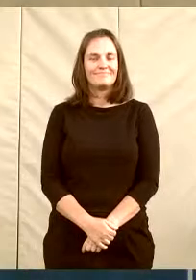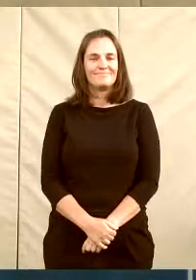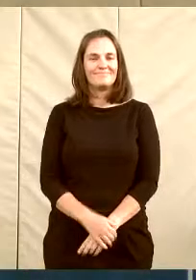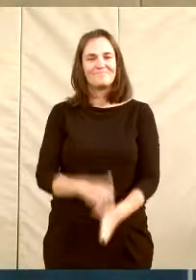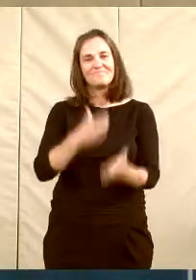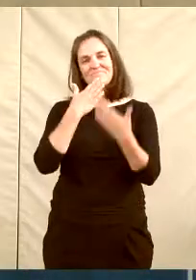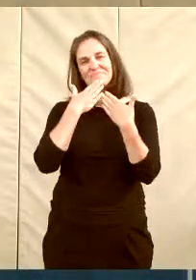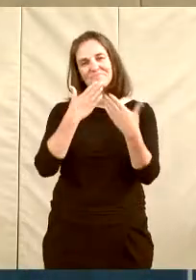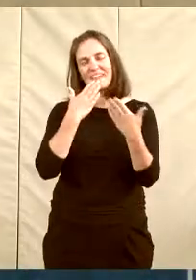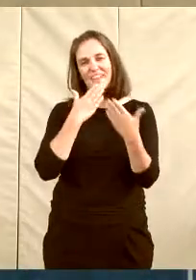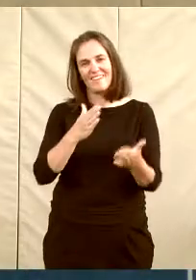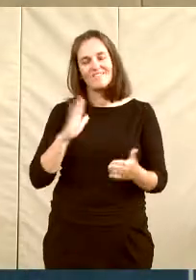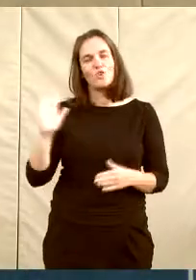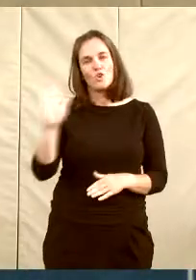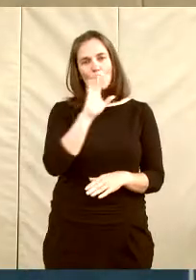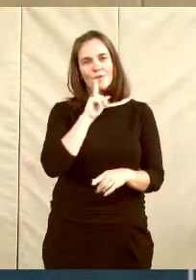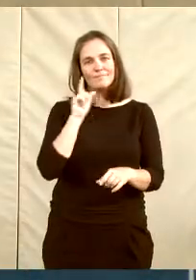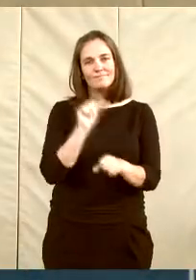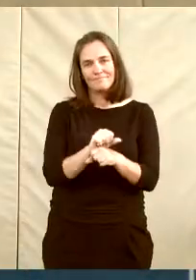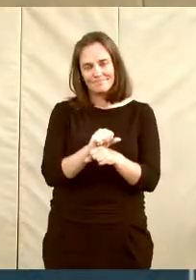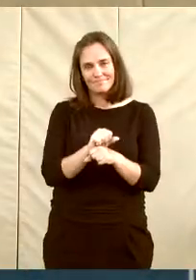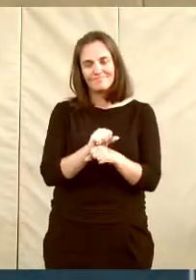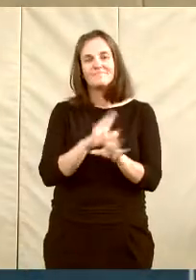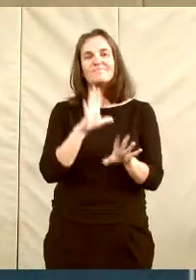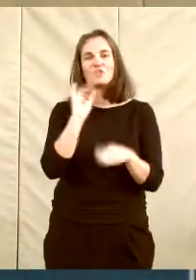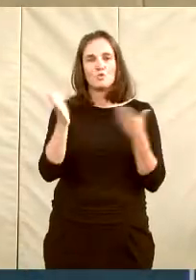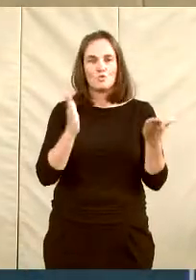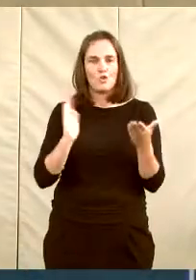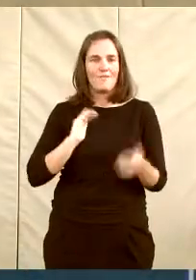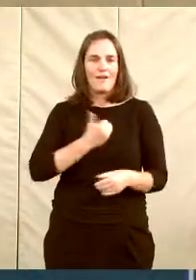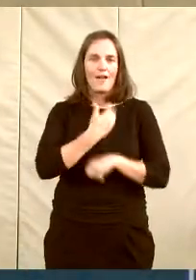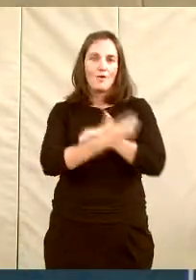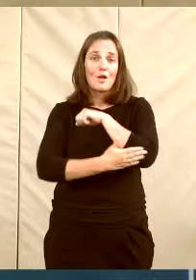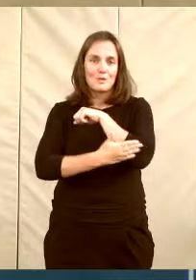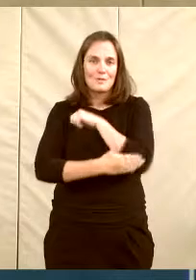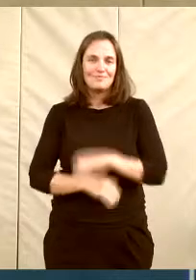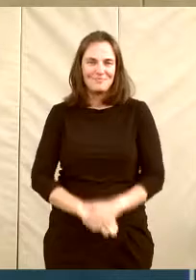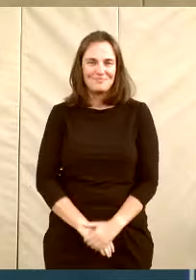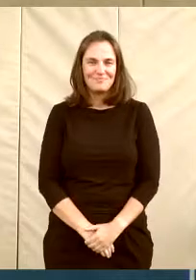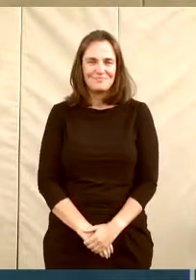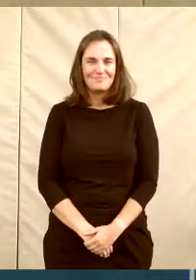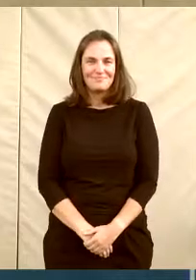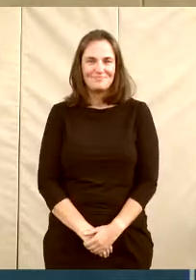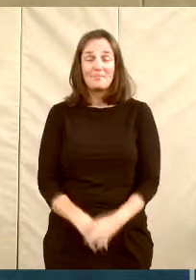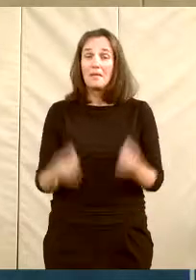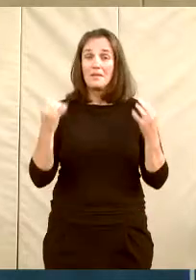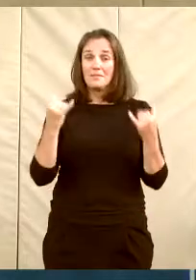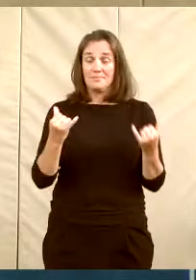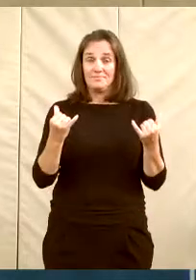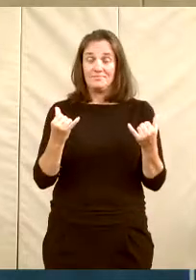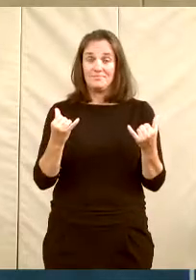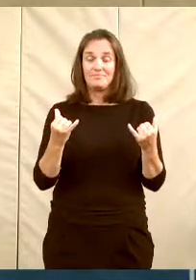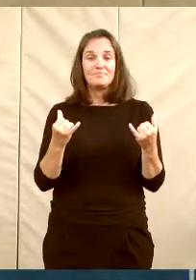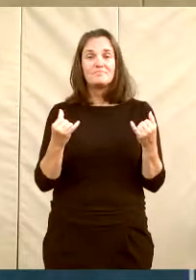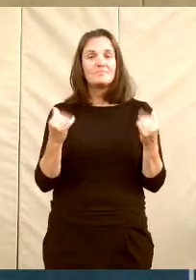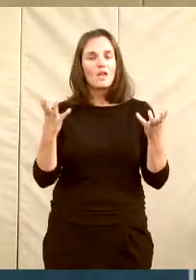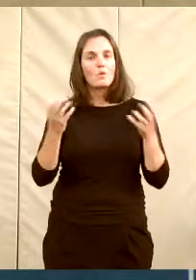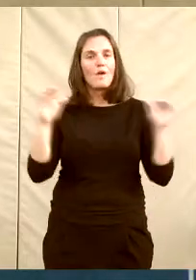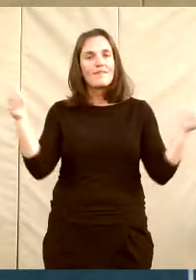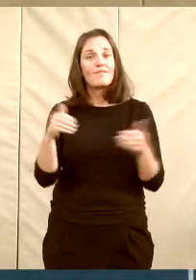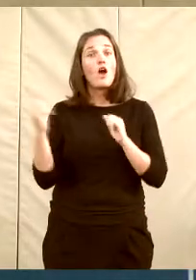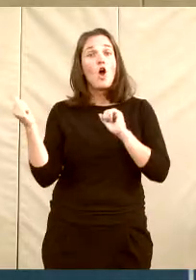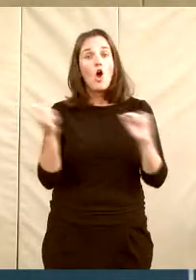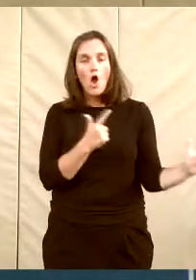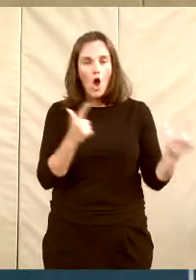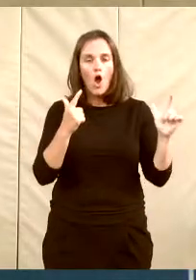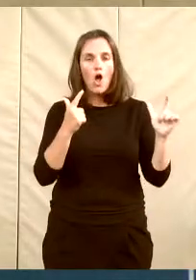Thank you for your commitment to serving our country. At this time, I invite all educators